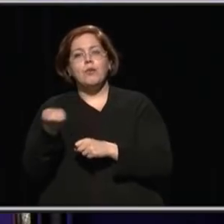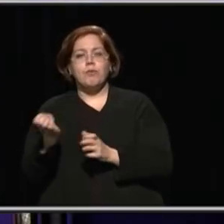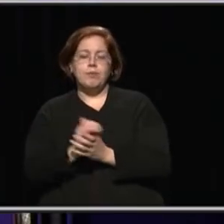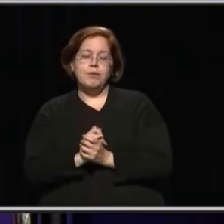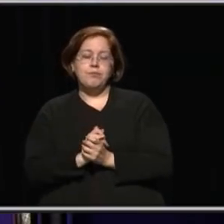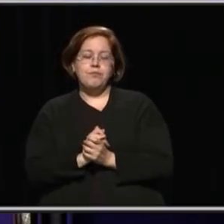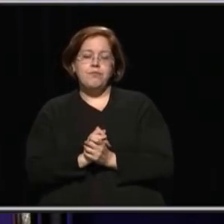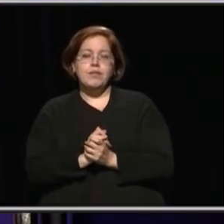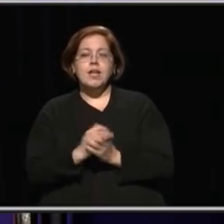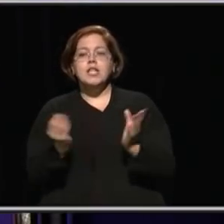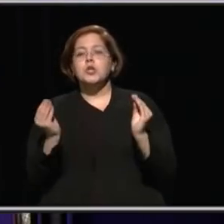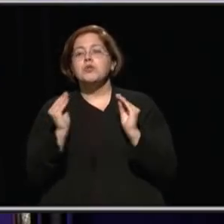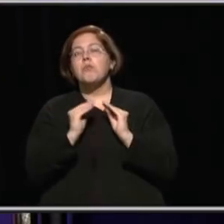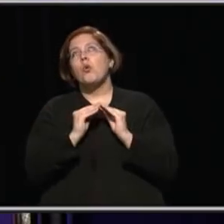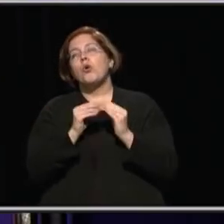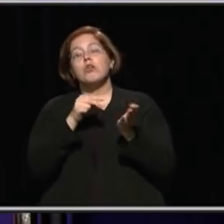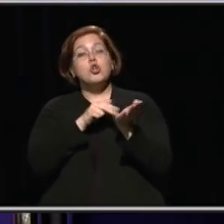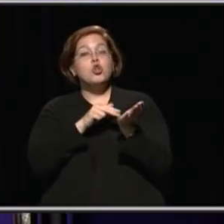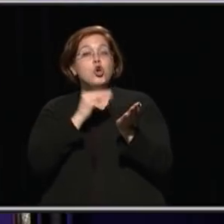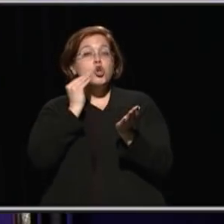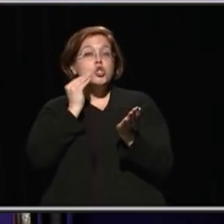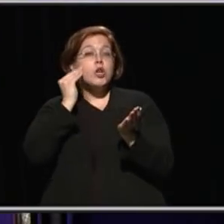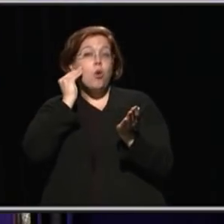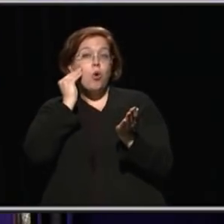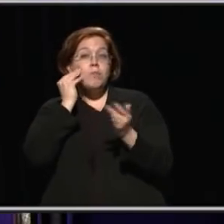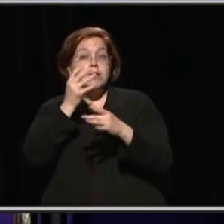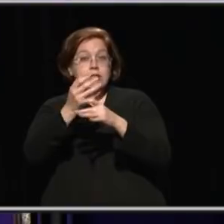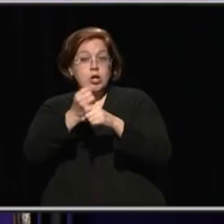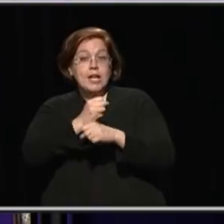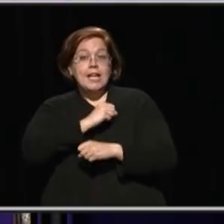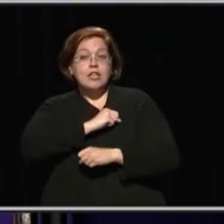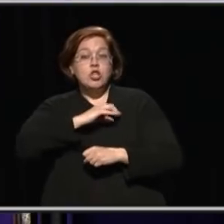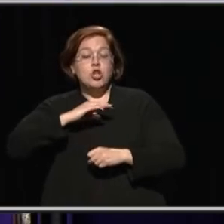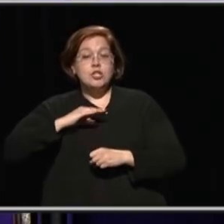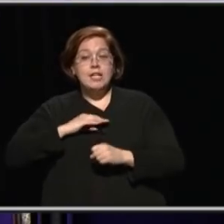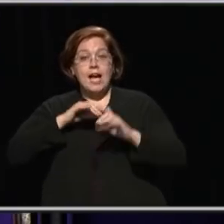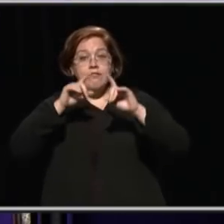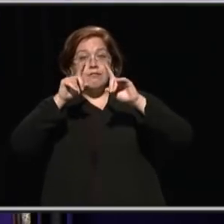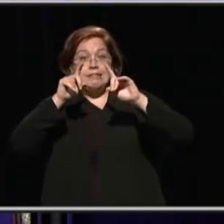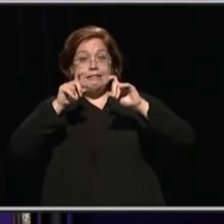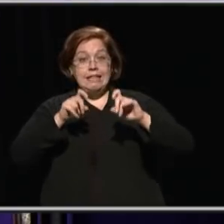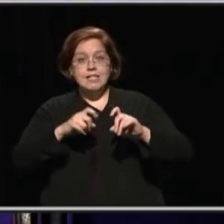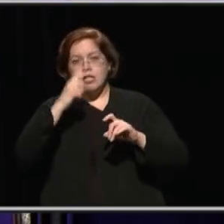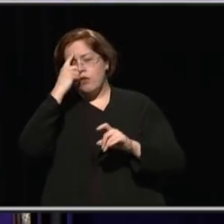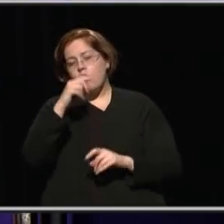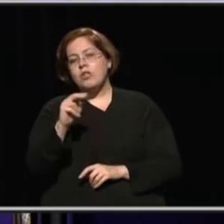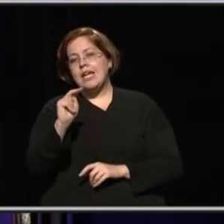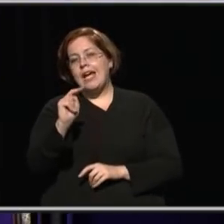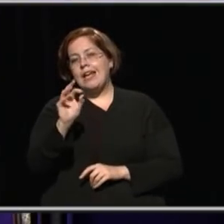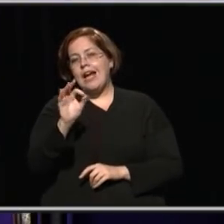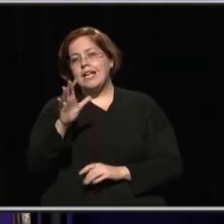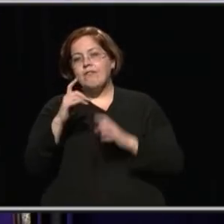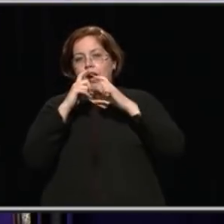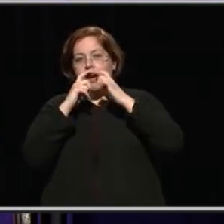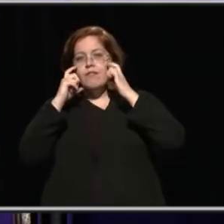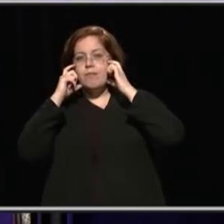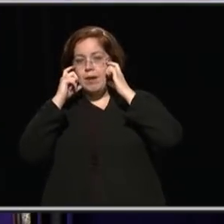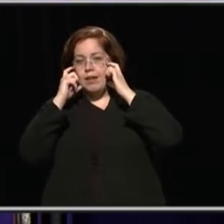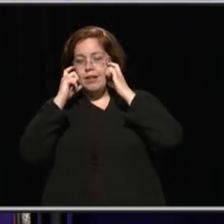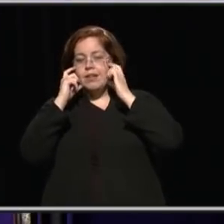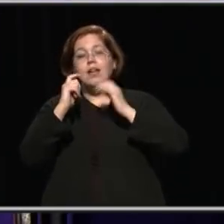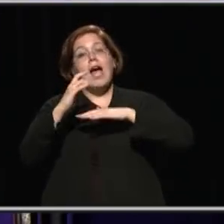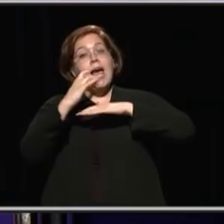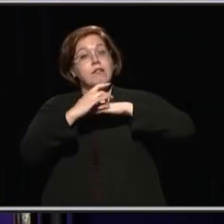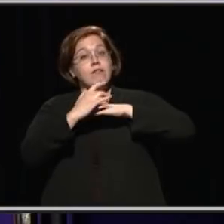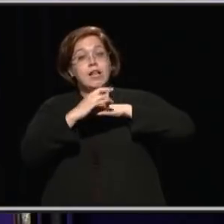are more nursing homes that are getting their staff fit tested for the N95 masks, and the availability